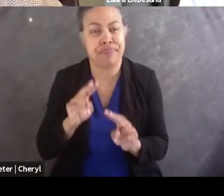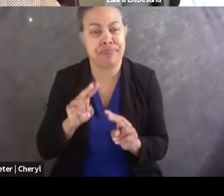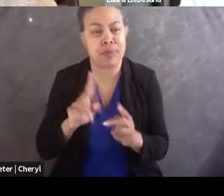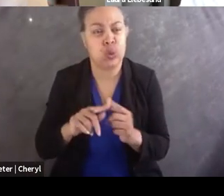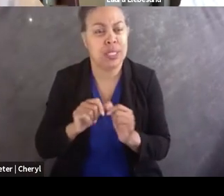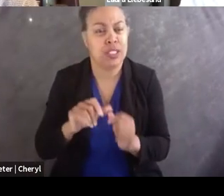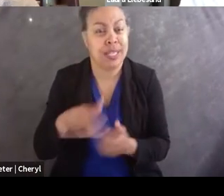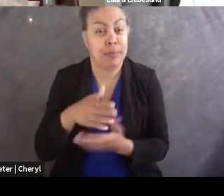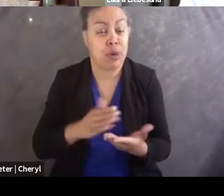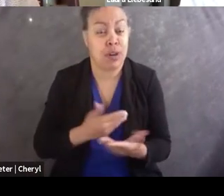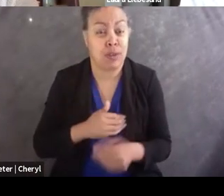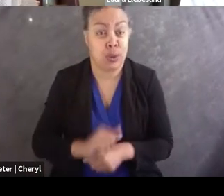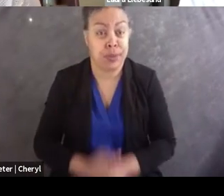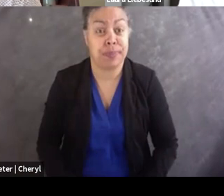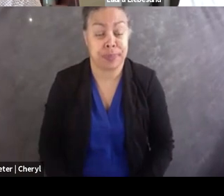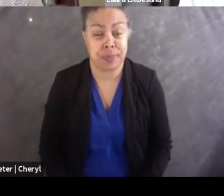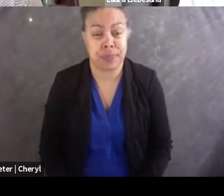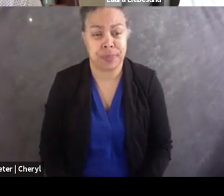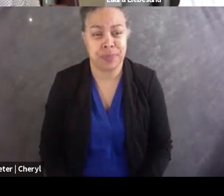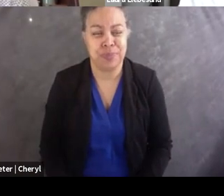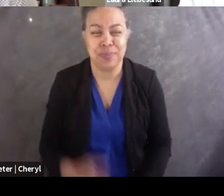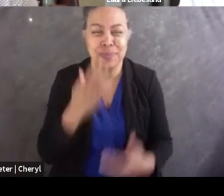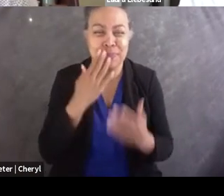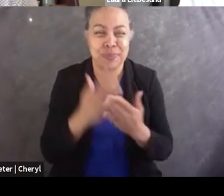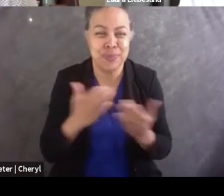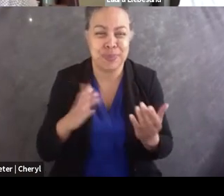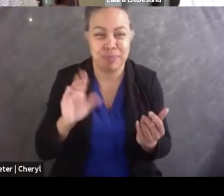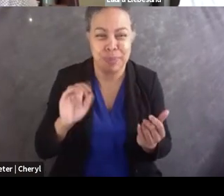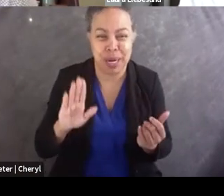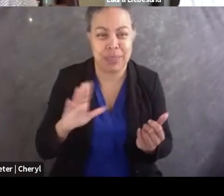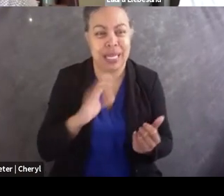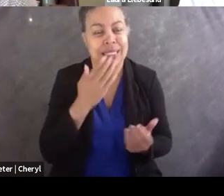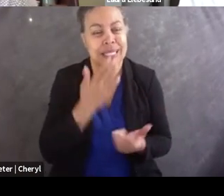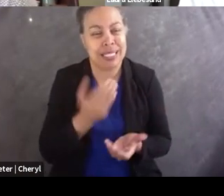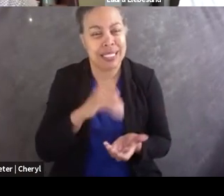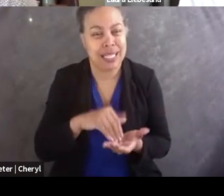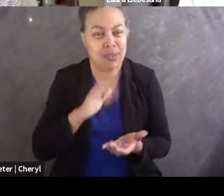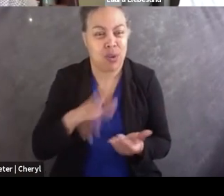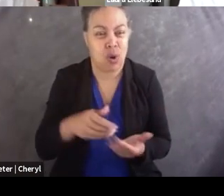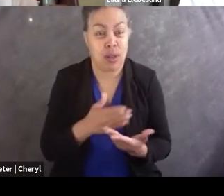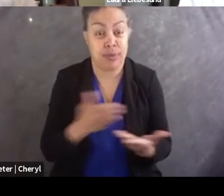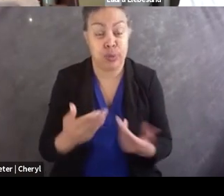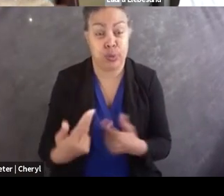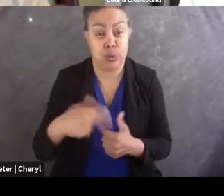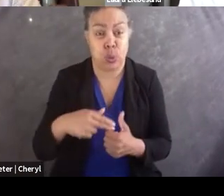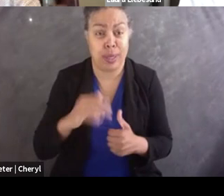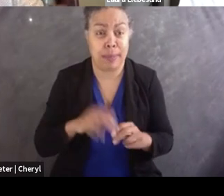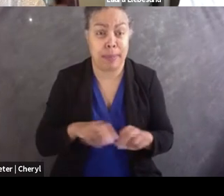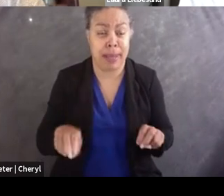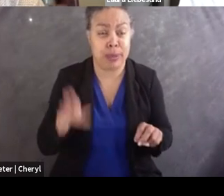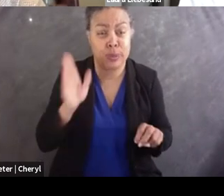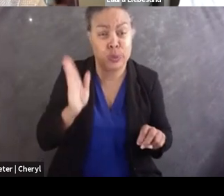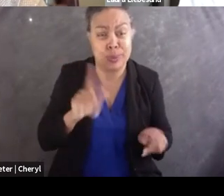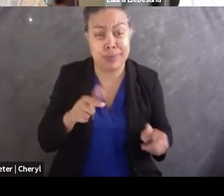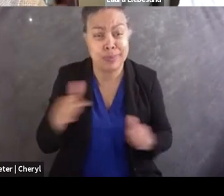in our extension. Great. Thanks so much, Bob. And thanks again to all of you for being a part of this panel. It's been so great